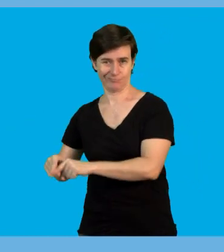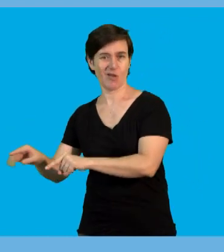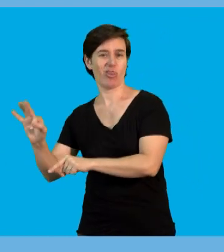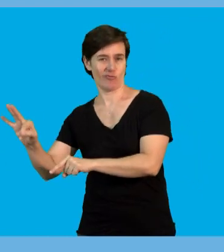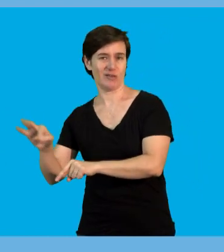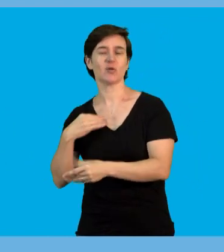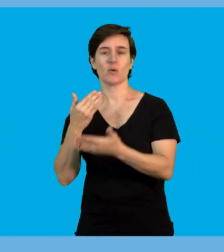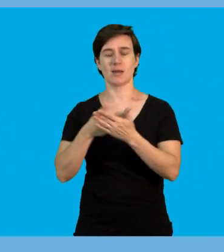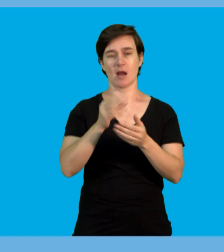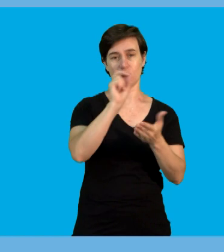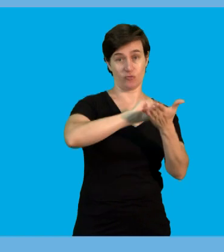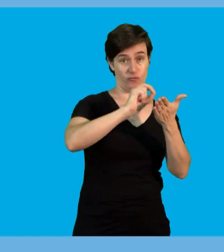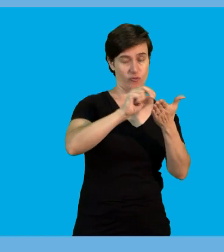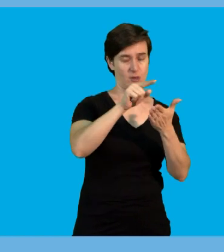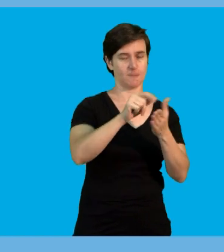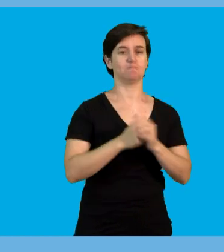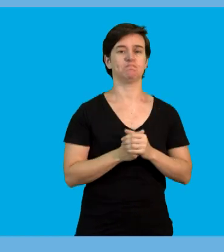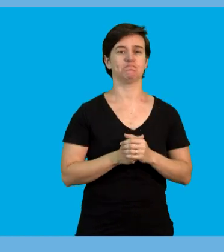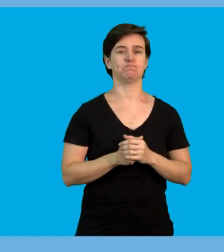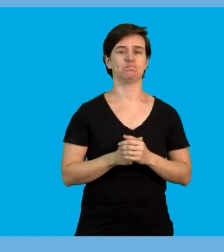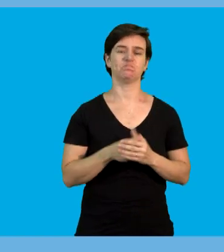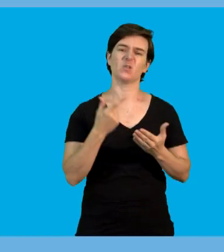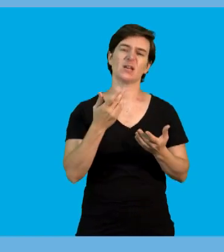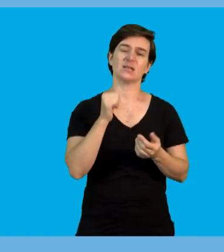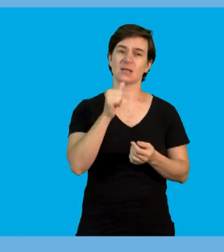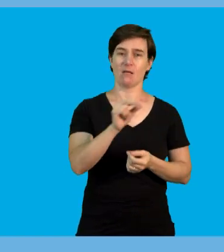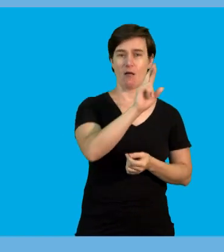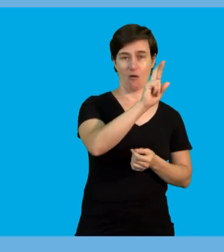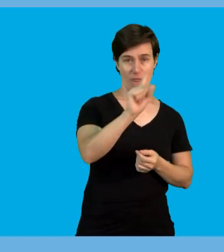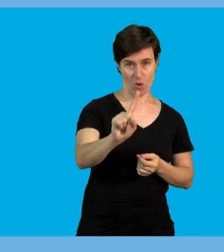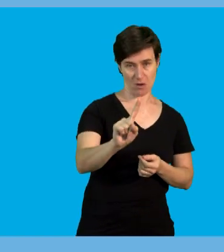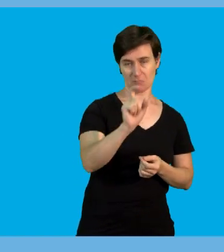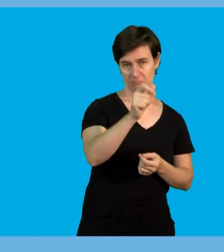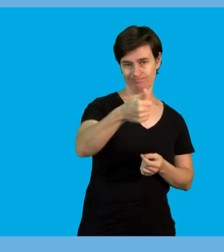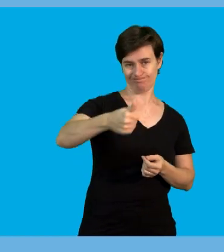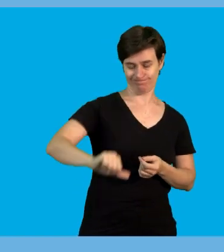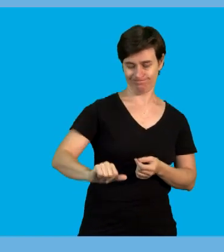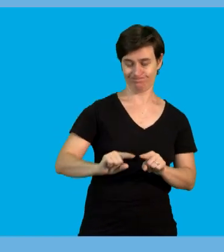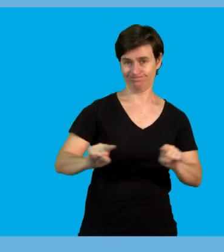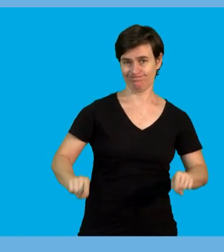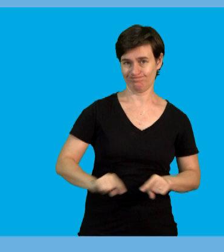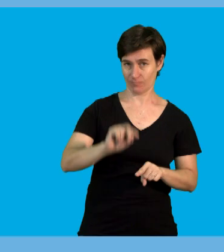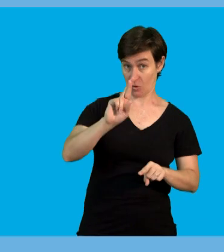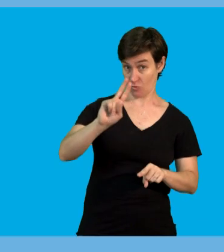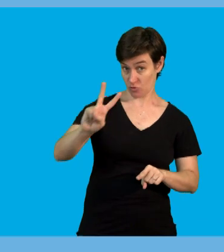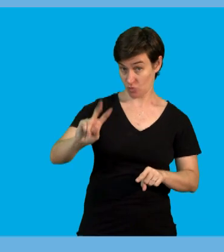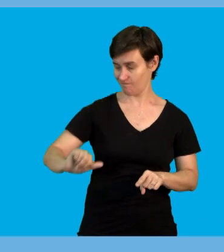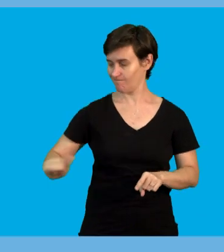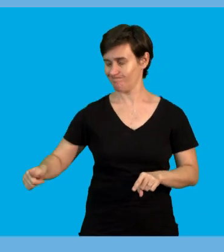3. So we can label them. And if you want to, we can label them as R1,